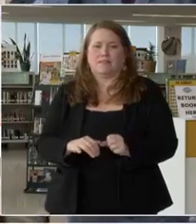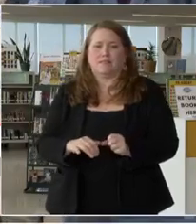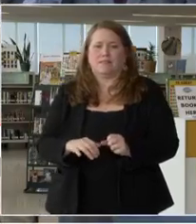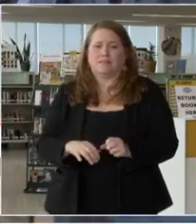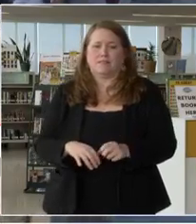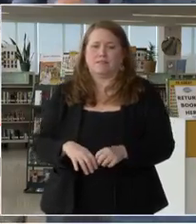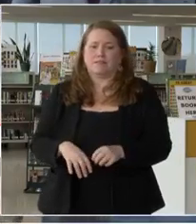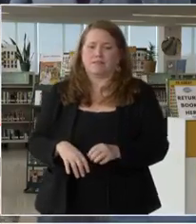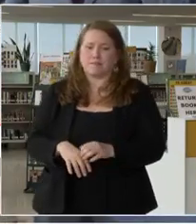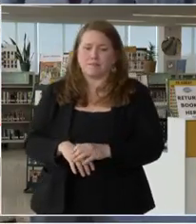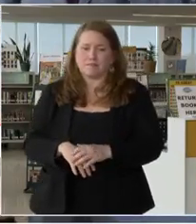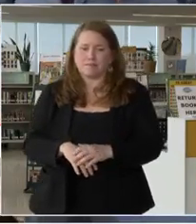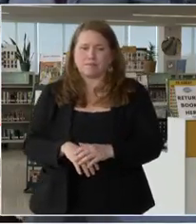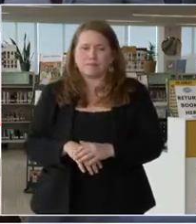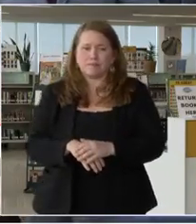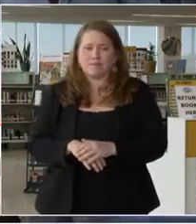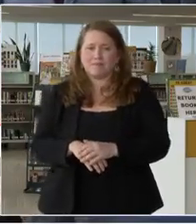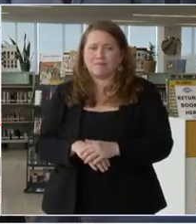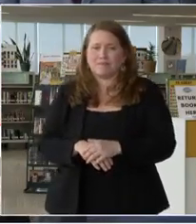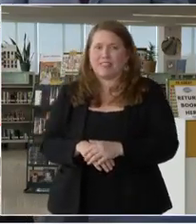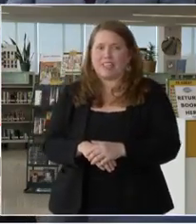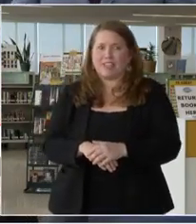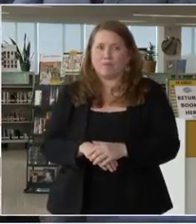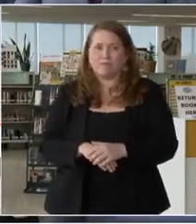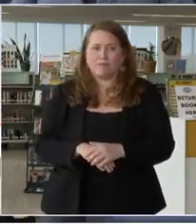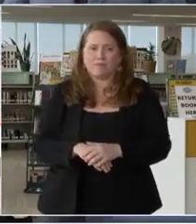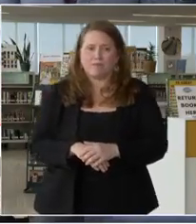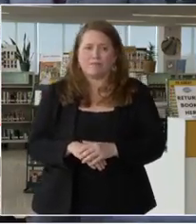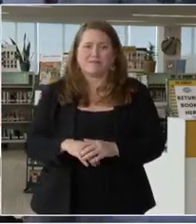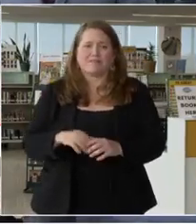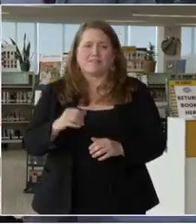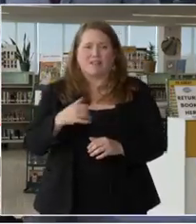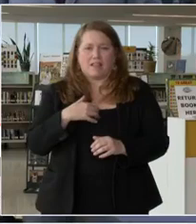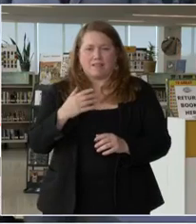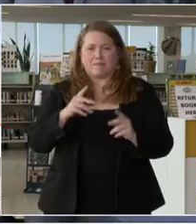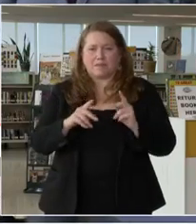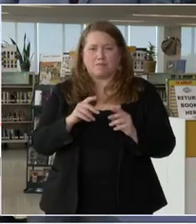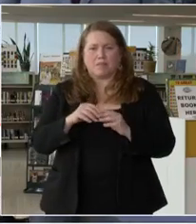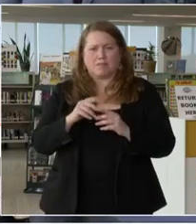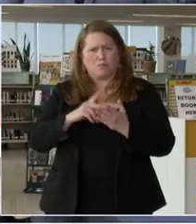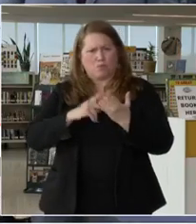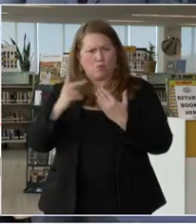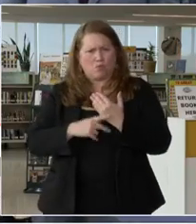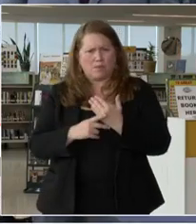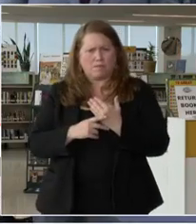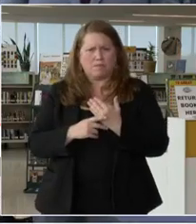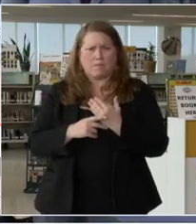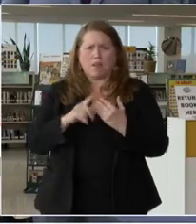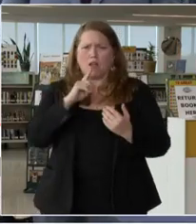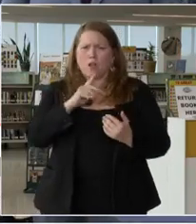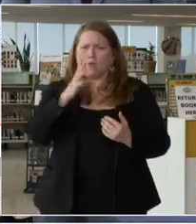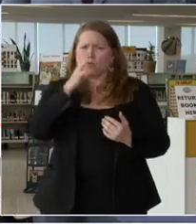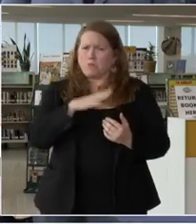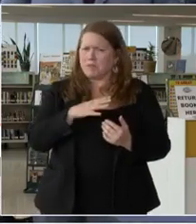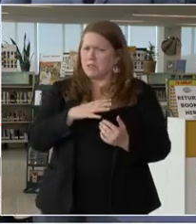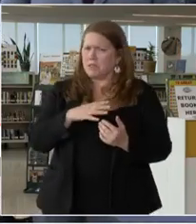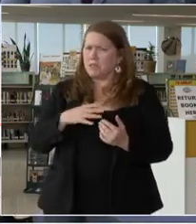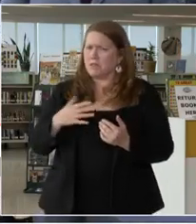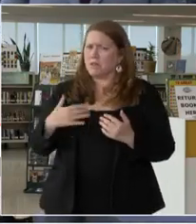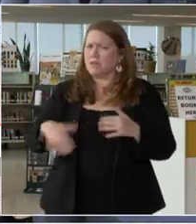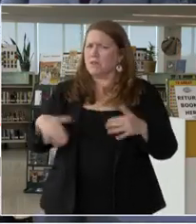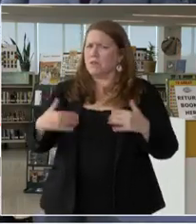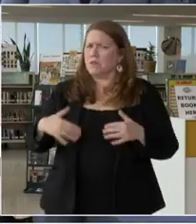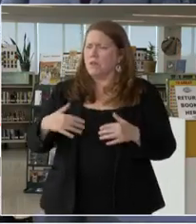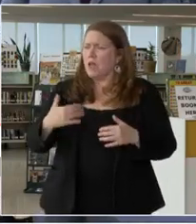young people that are in our program, or just less than half, I'm sorry, of the young people that are in our program are women. That's an important thing. So there's room for you at the